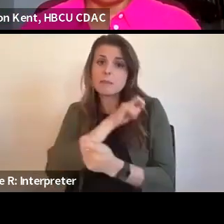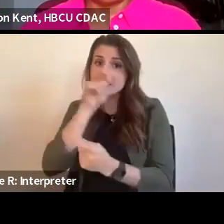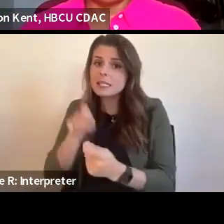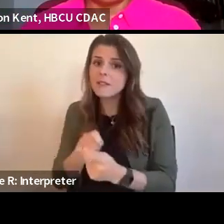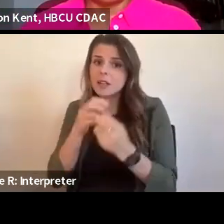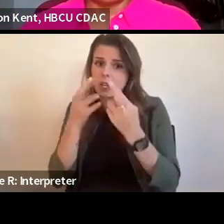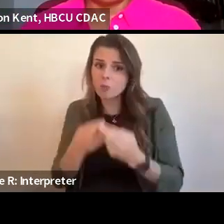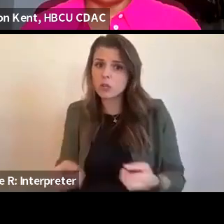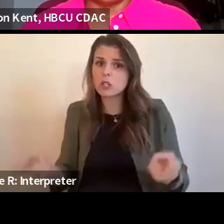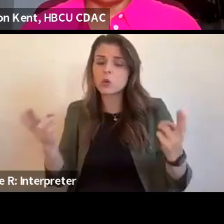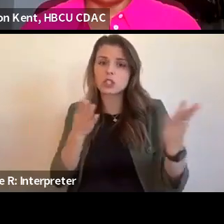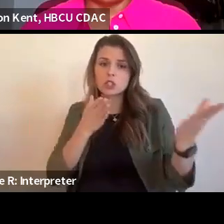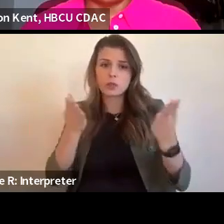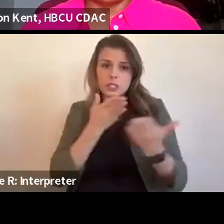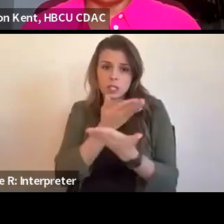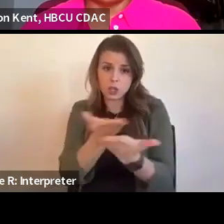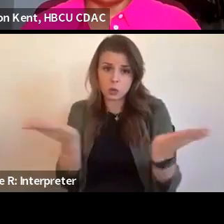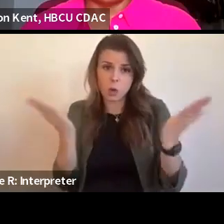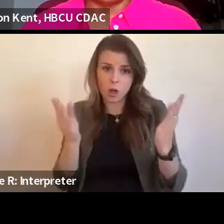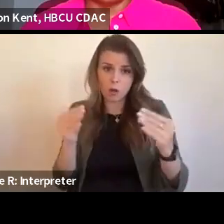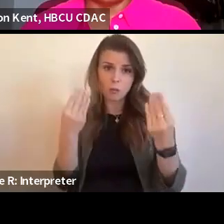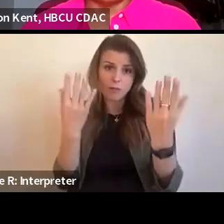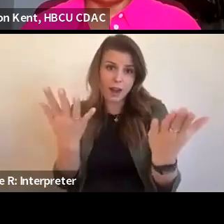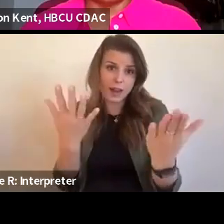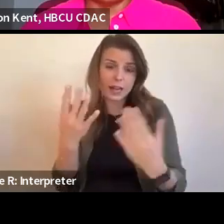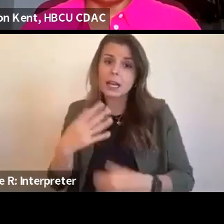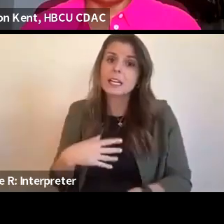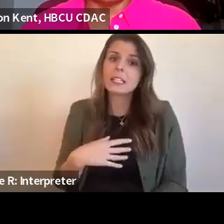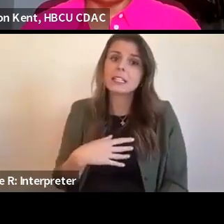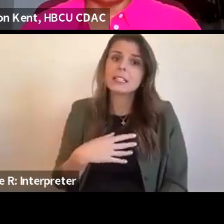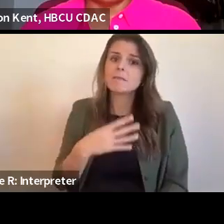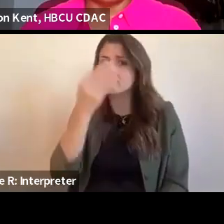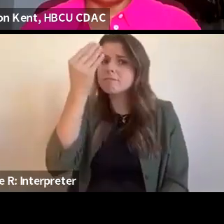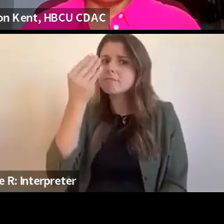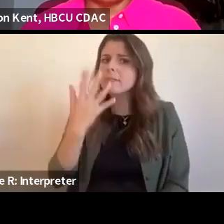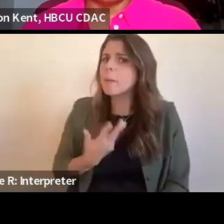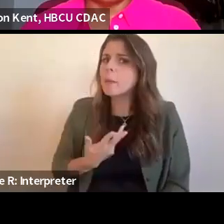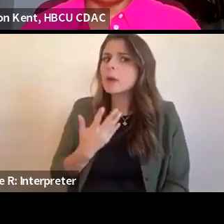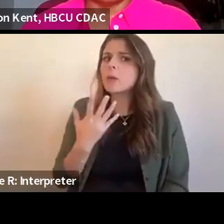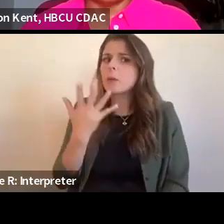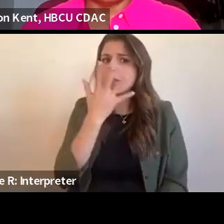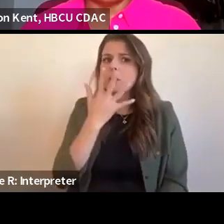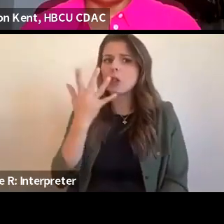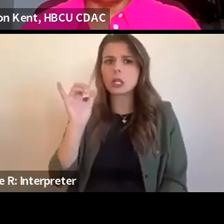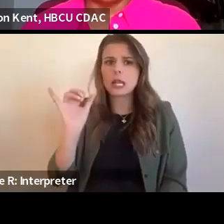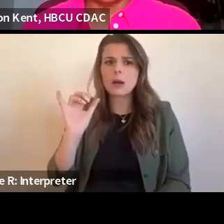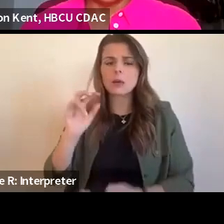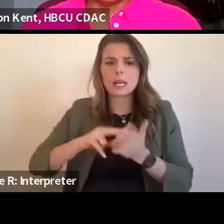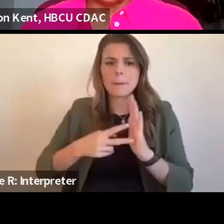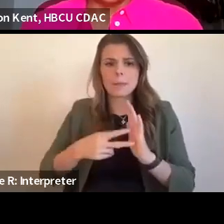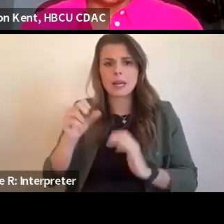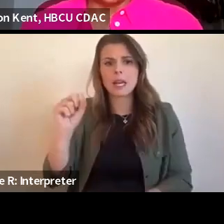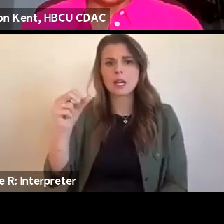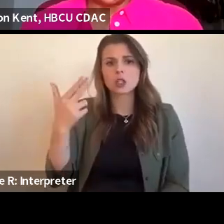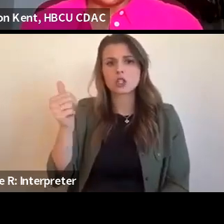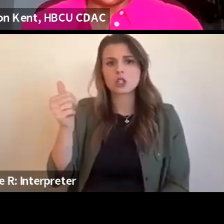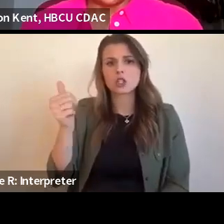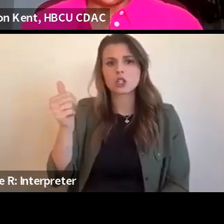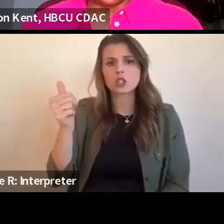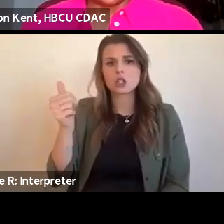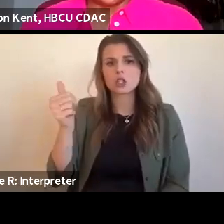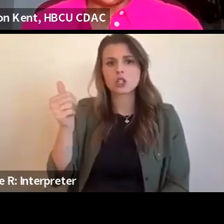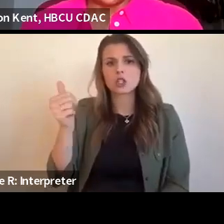providing? And if you do, tell me a little bit about what you think that looks like. And I'm going to start with Sharon to answer that question first. The